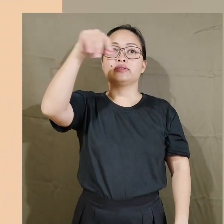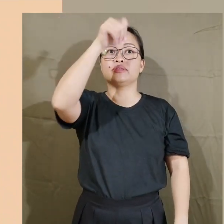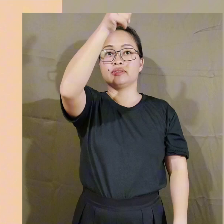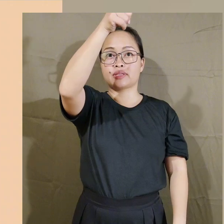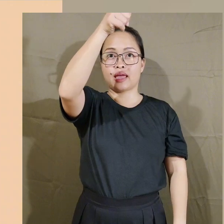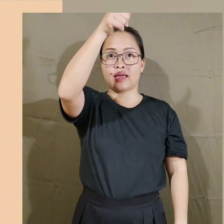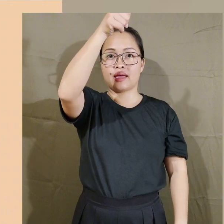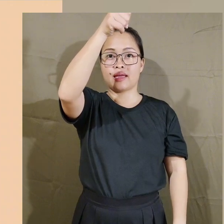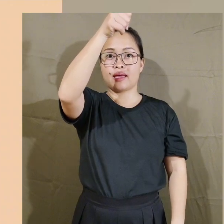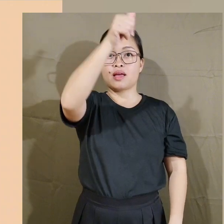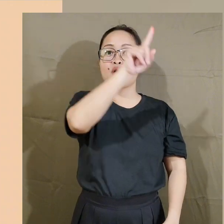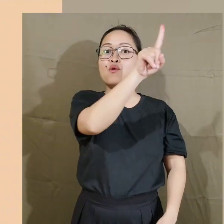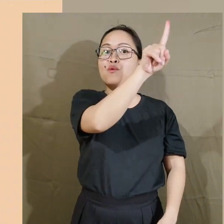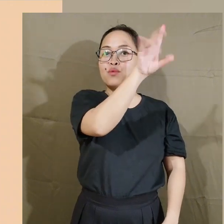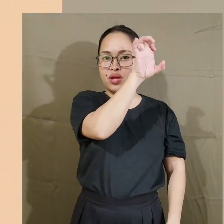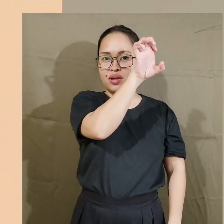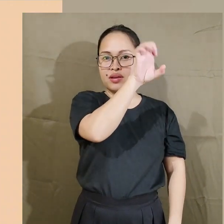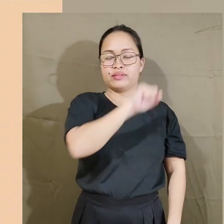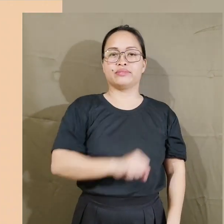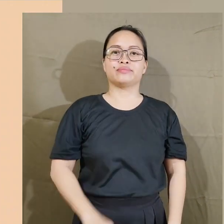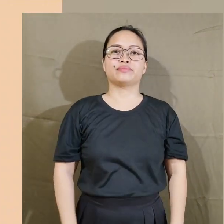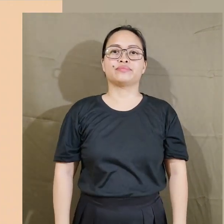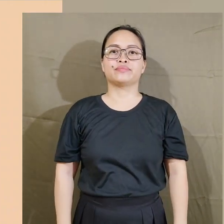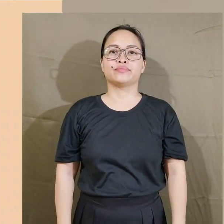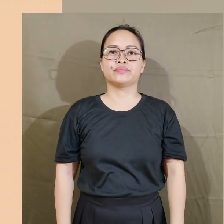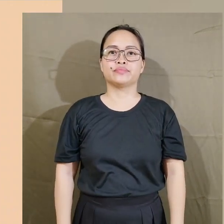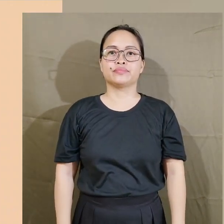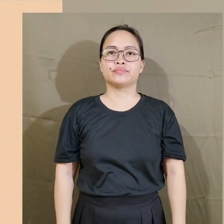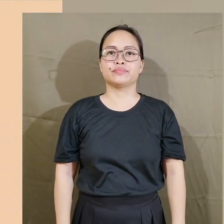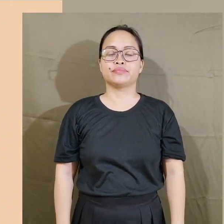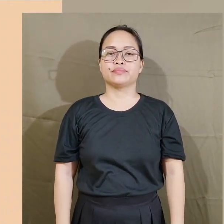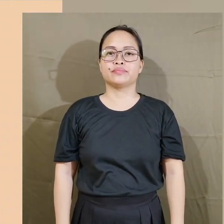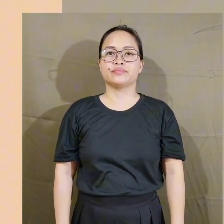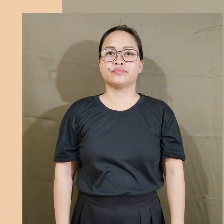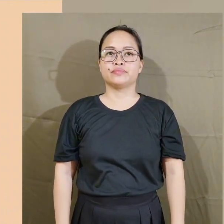tens, and hundreds.